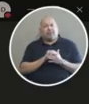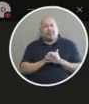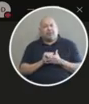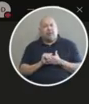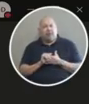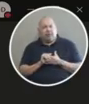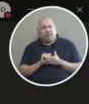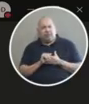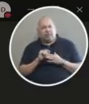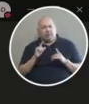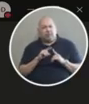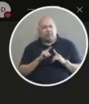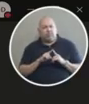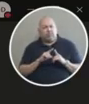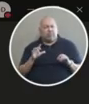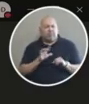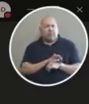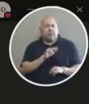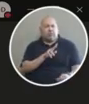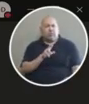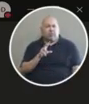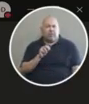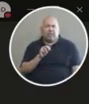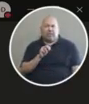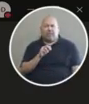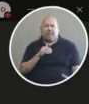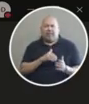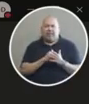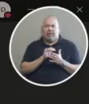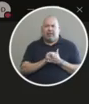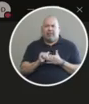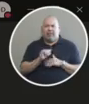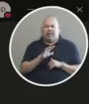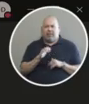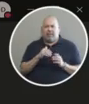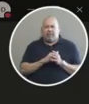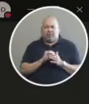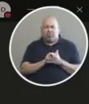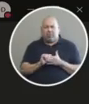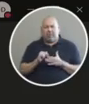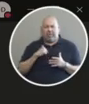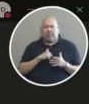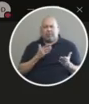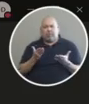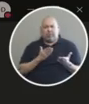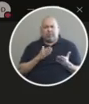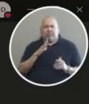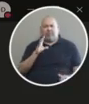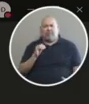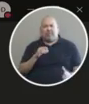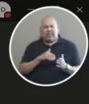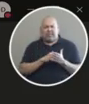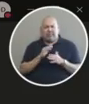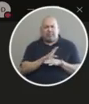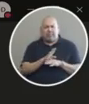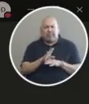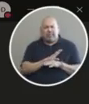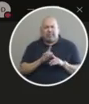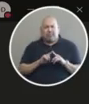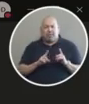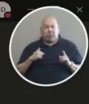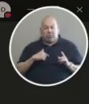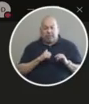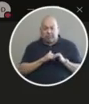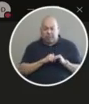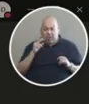$5,000, the entire $250,000 in the amount of $5,000, we could serve 50 businesses. So